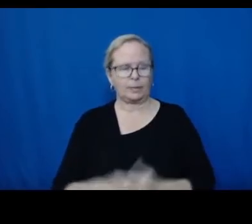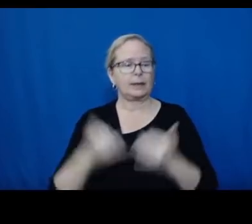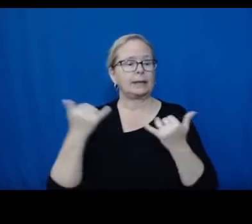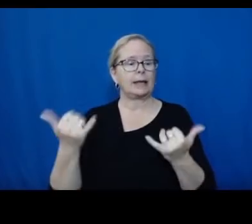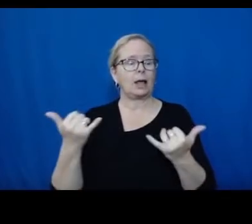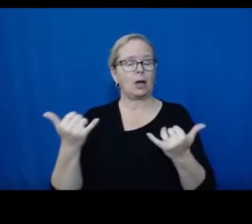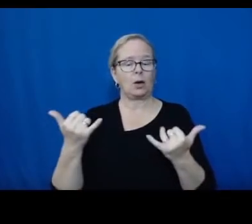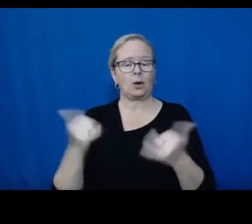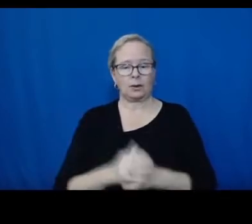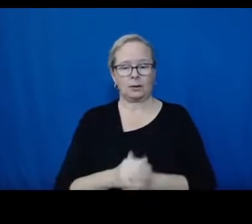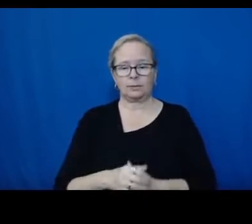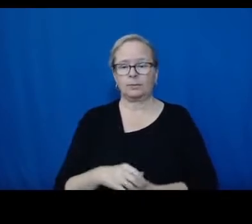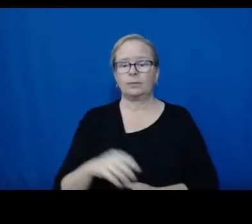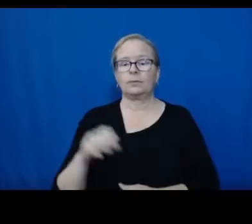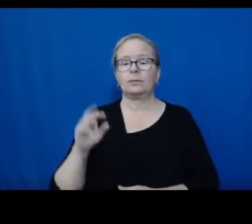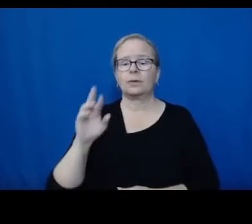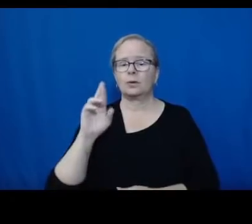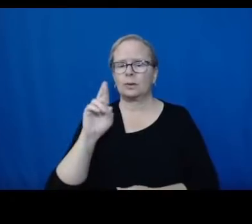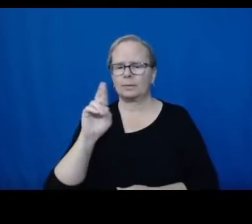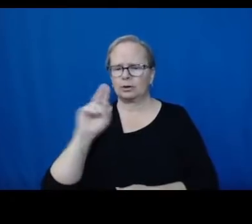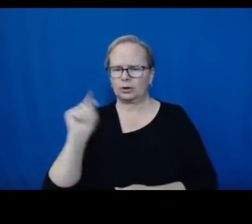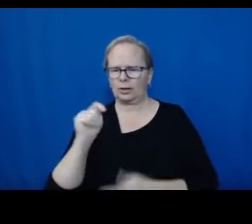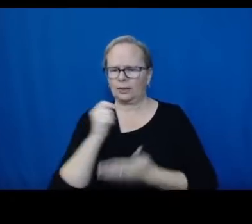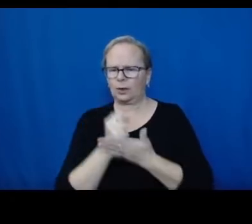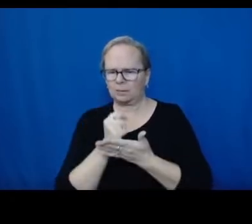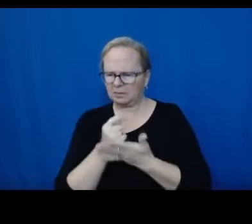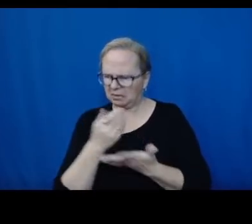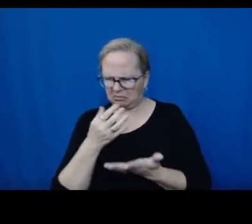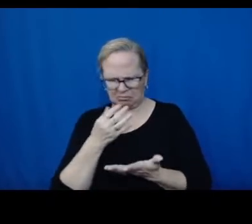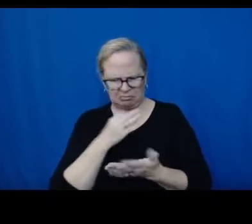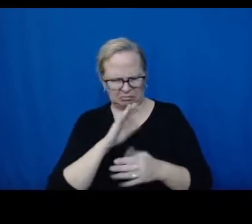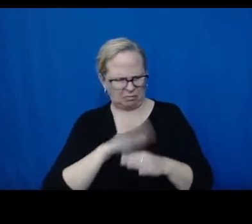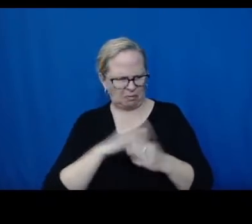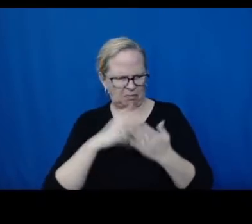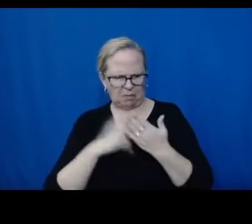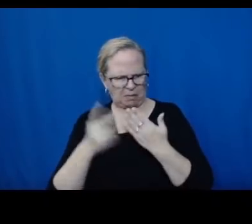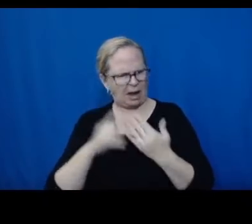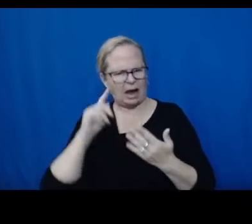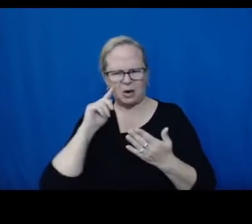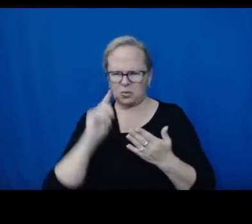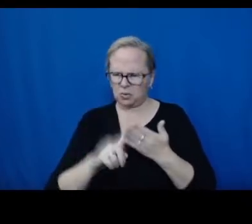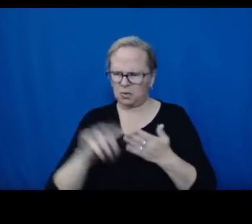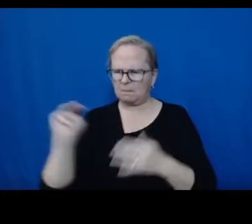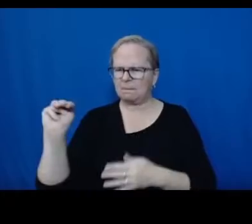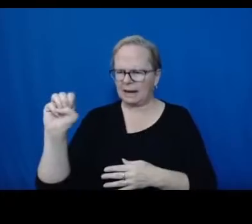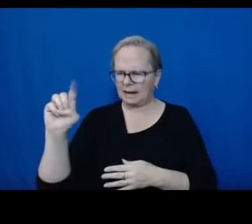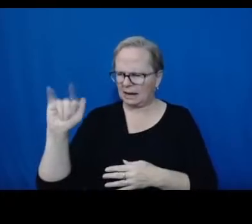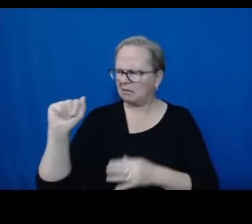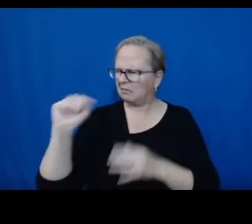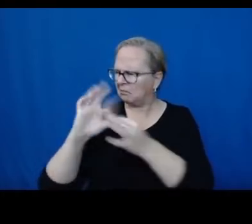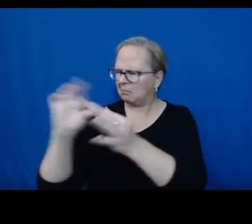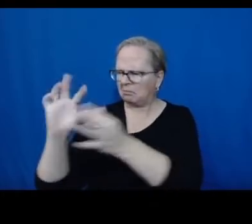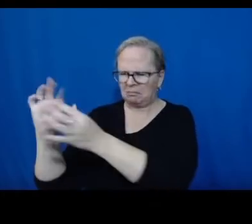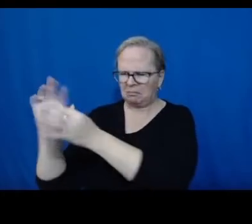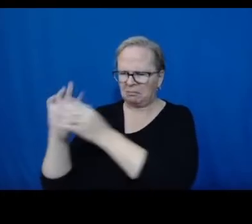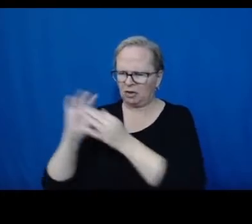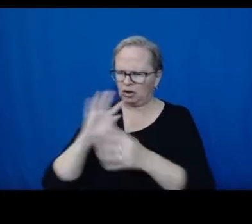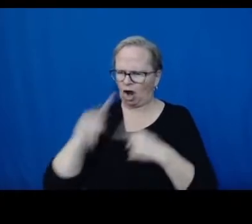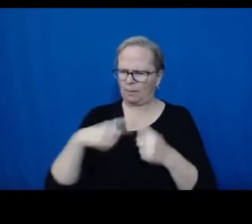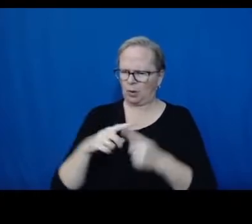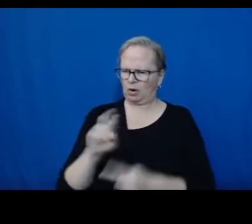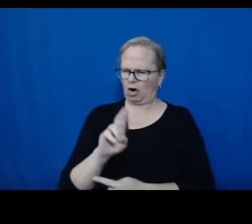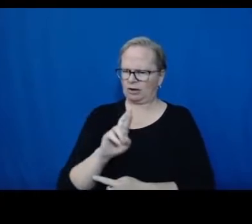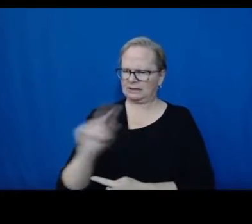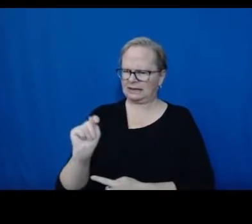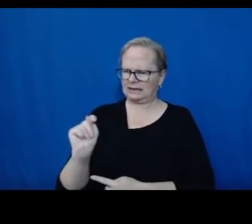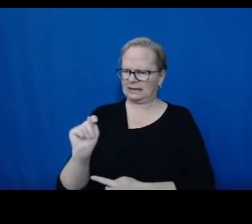program. And I've noticed a really big uptick in the media mentioning RTs, but not always with a great deal of context. I know